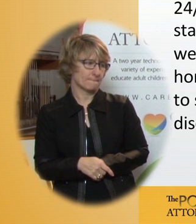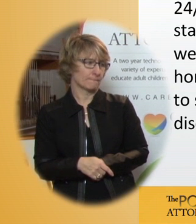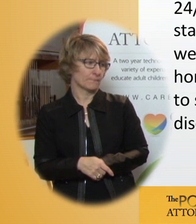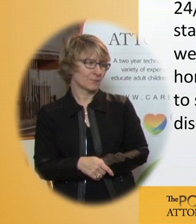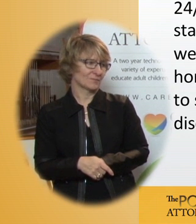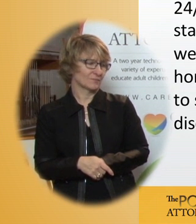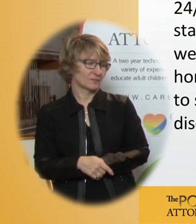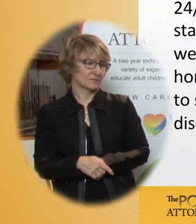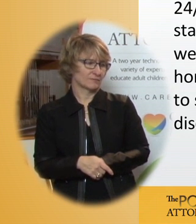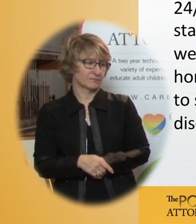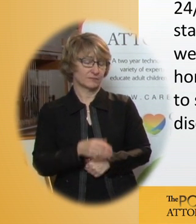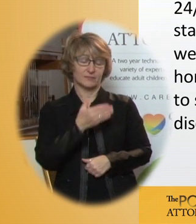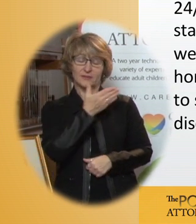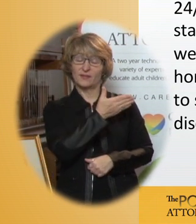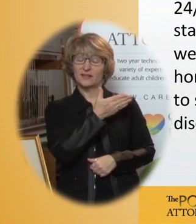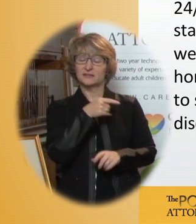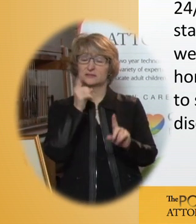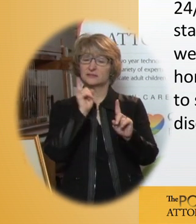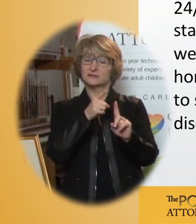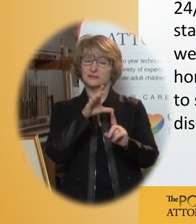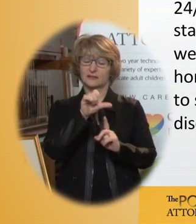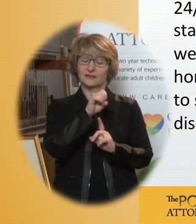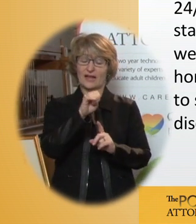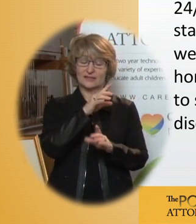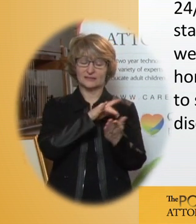So this case study is